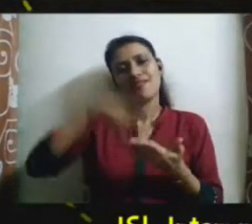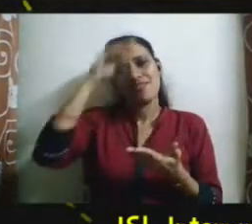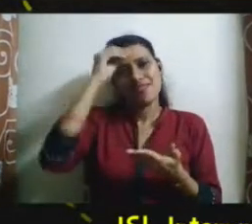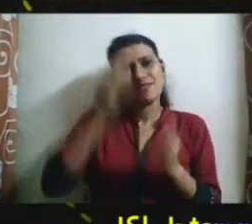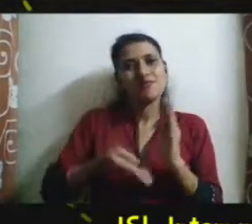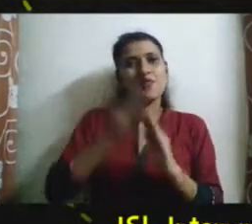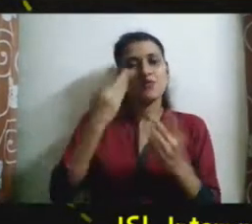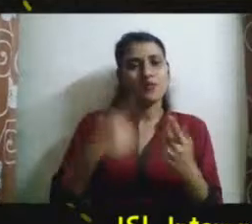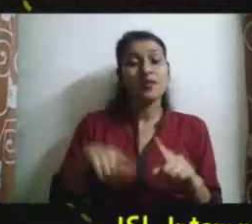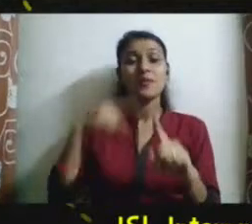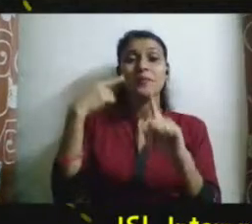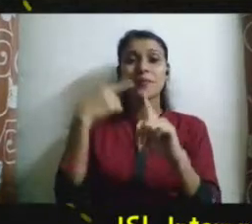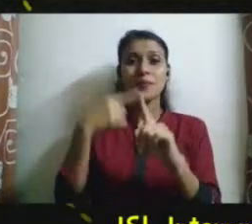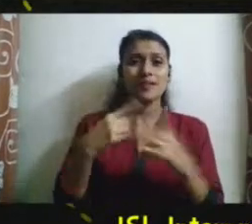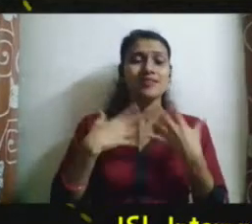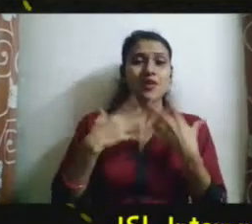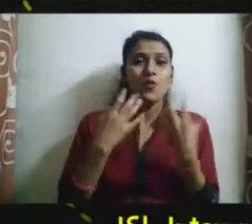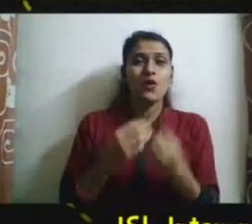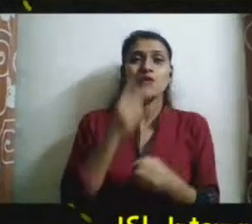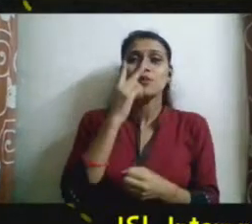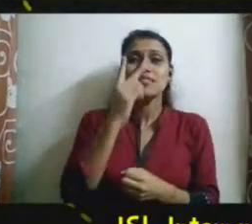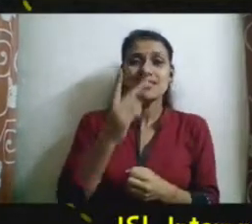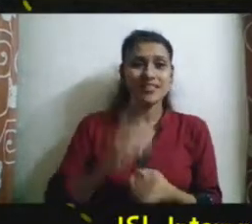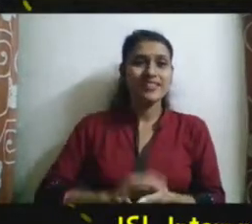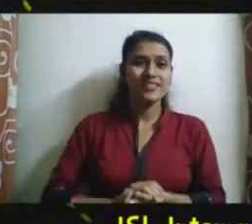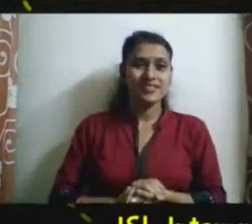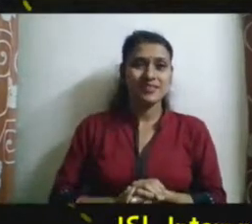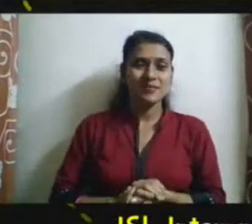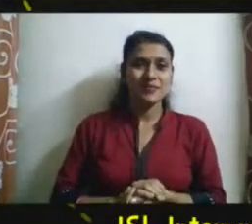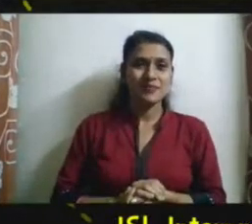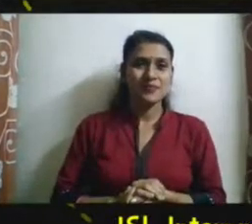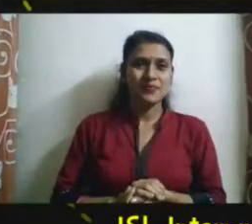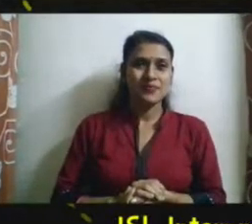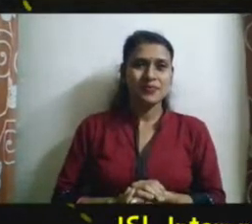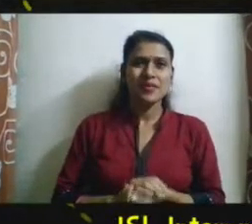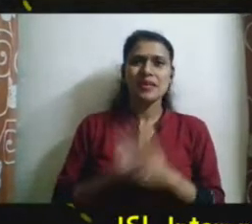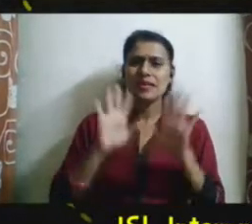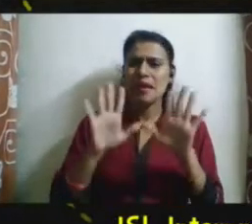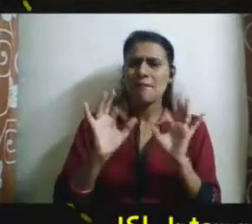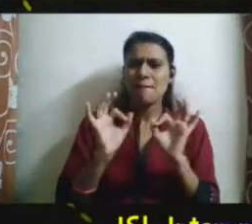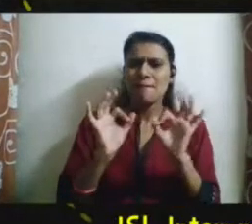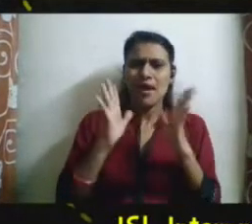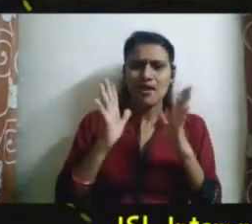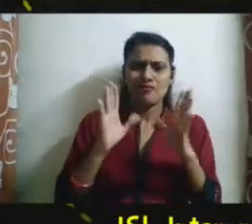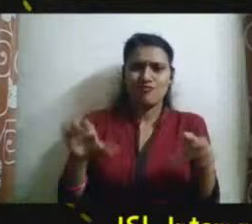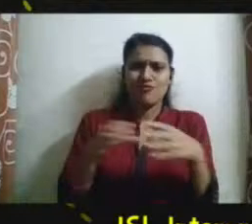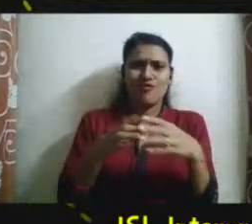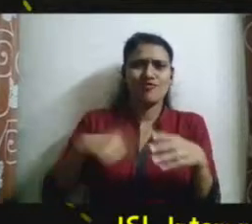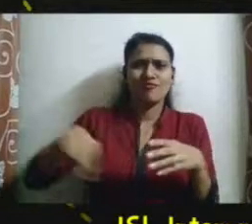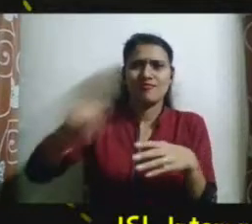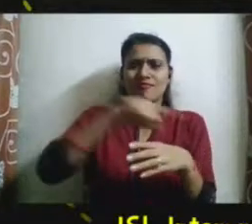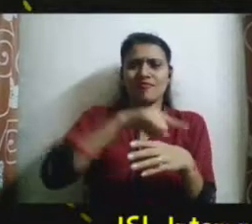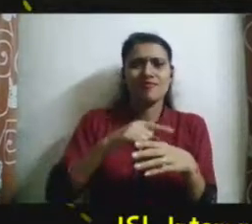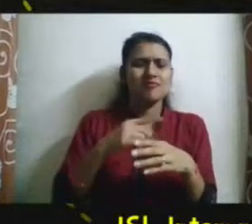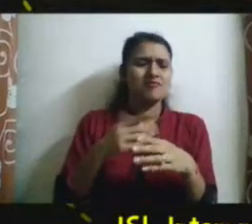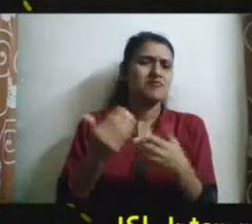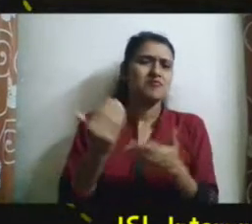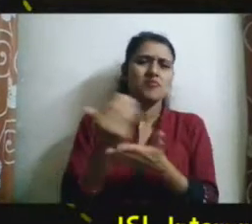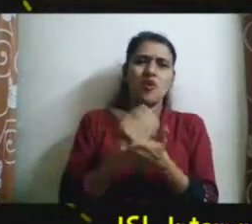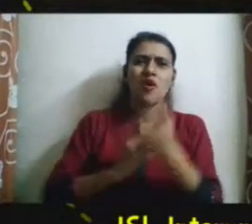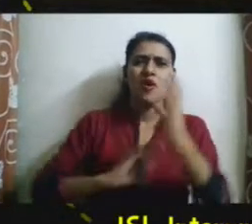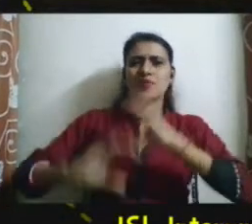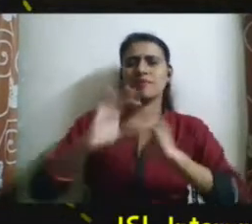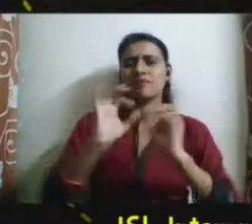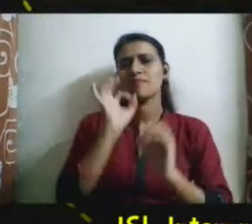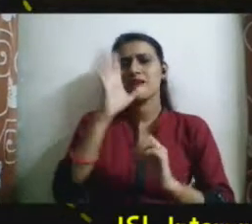that I wanted to say that I think this is one of the 10 best conferences I've attended. And the thing